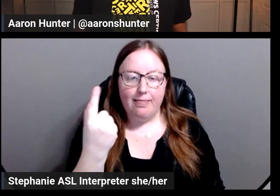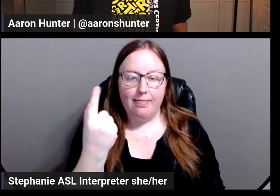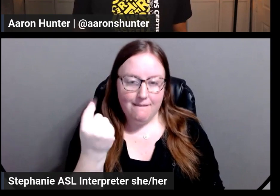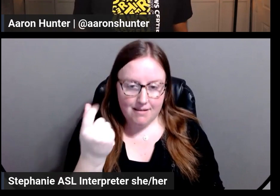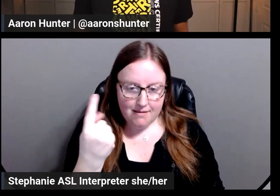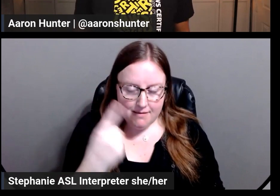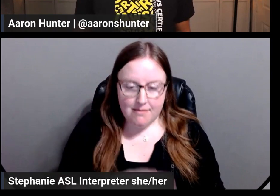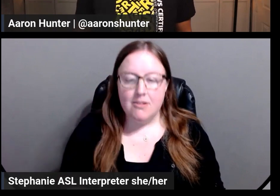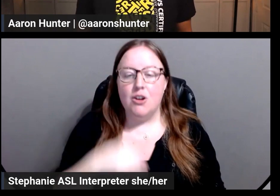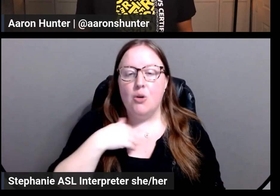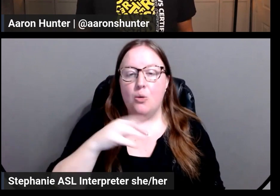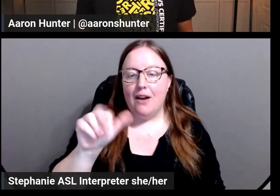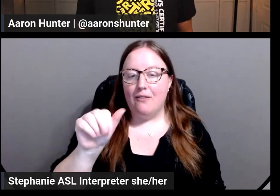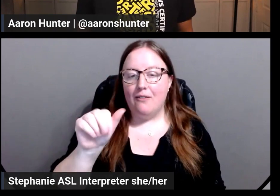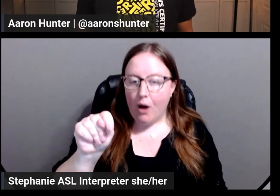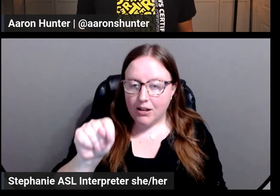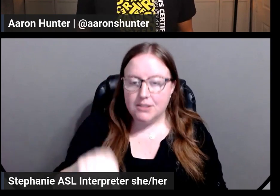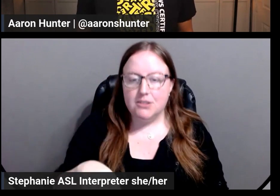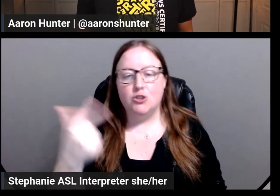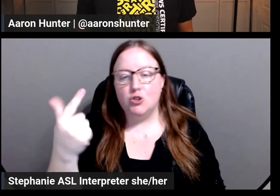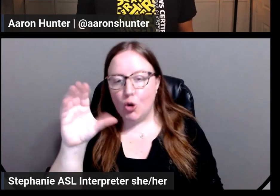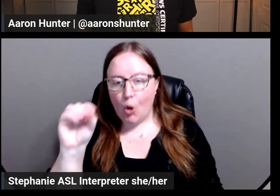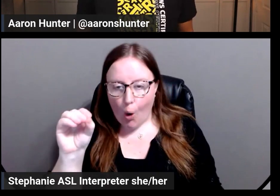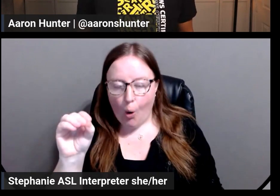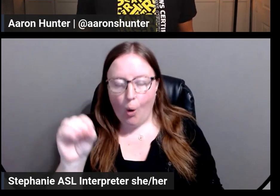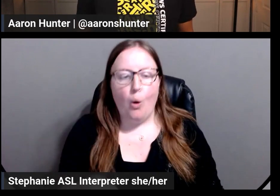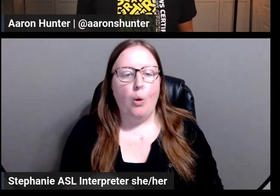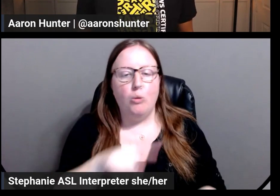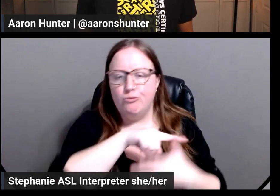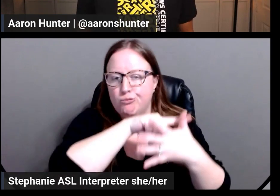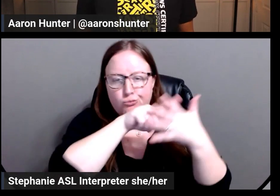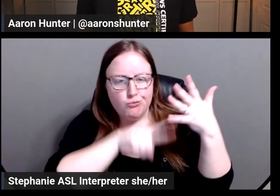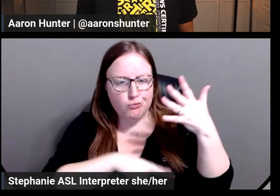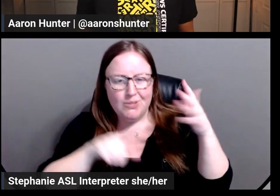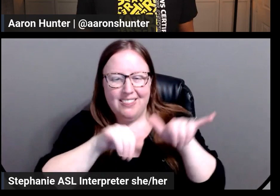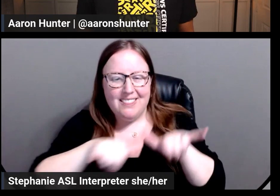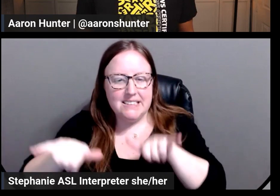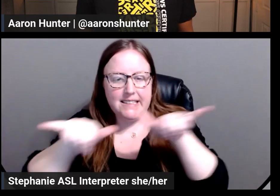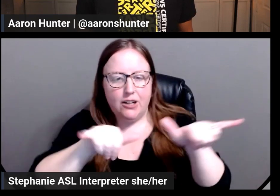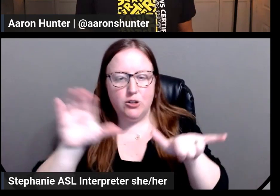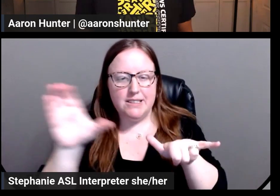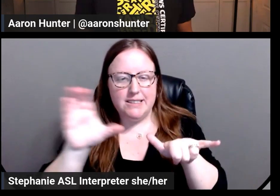3.11. We have Rust and Go, and all of the standard C compilers.